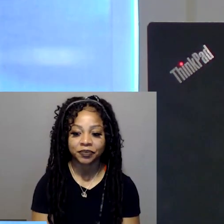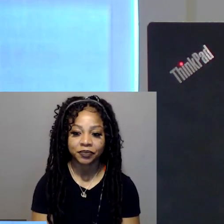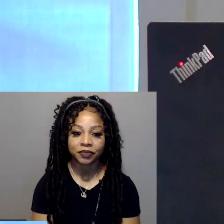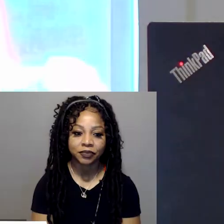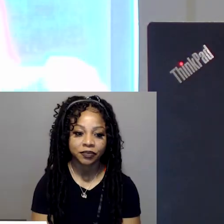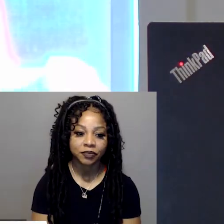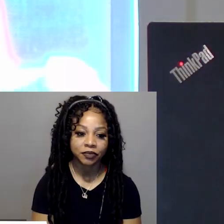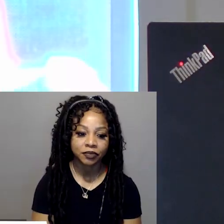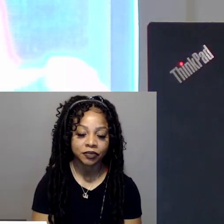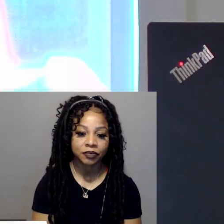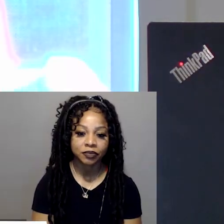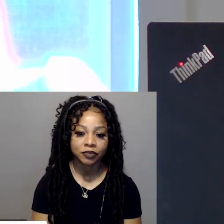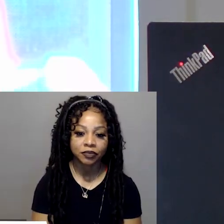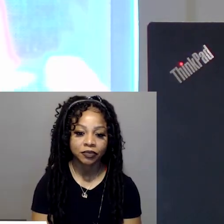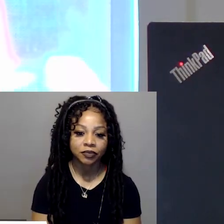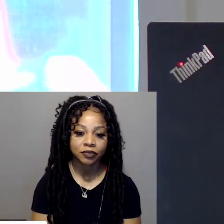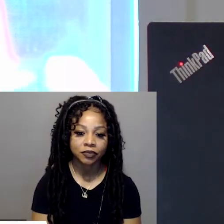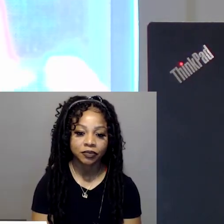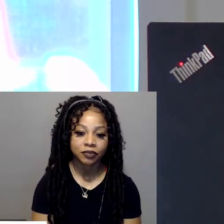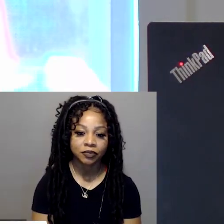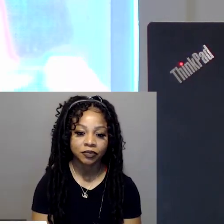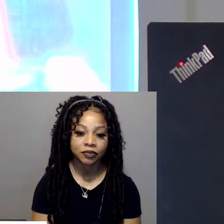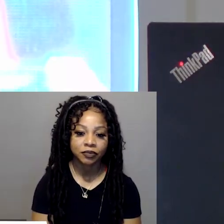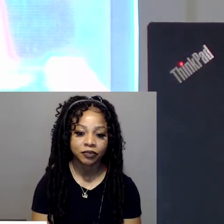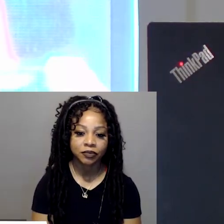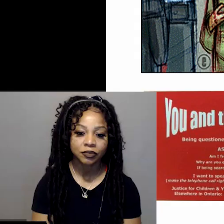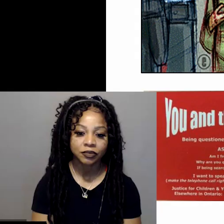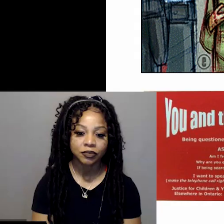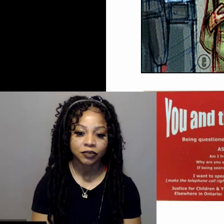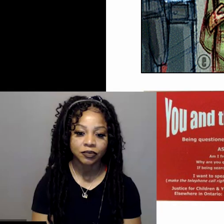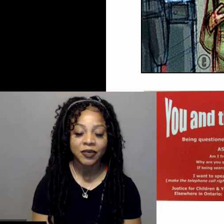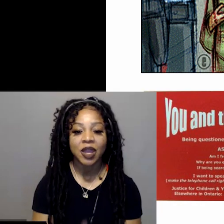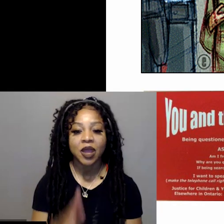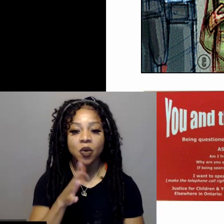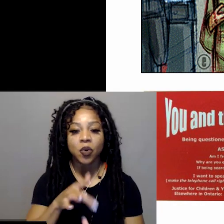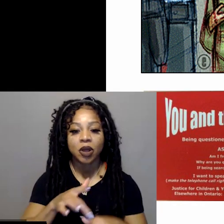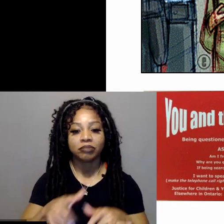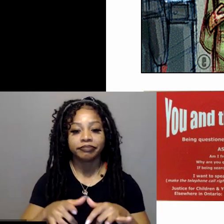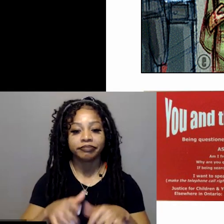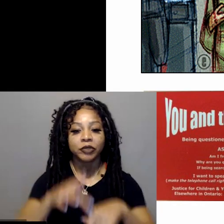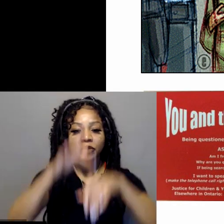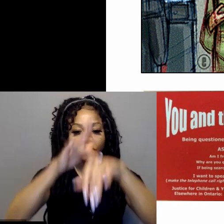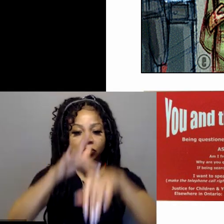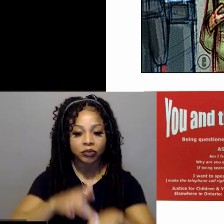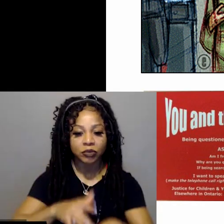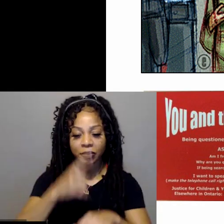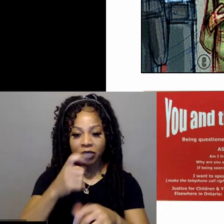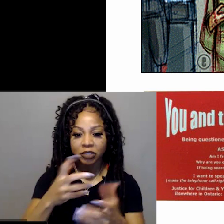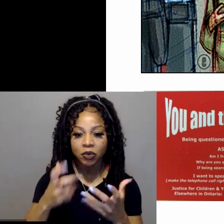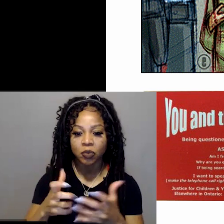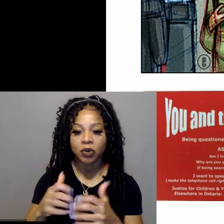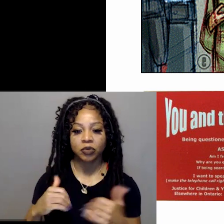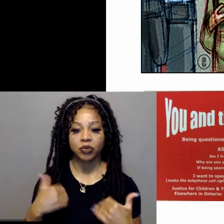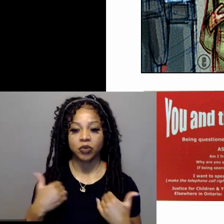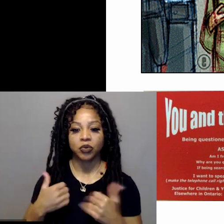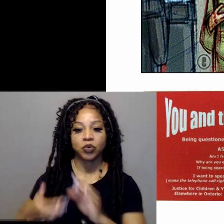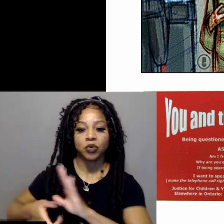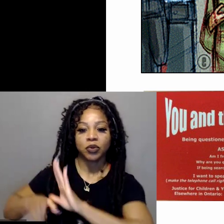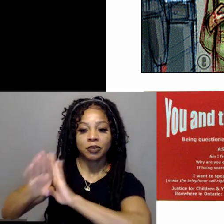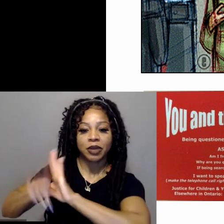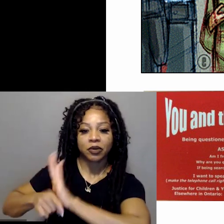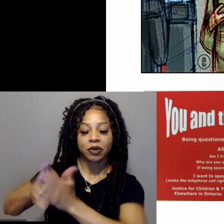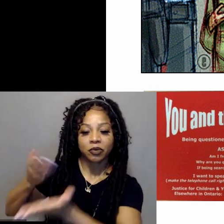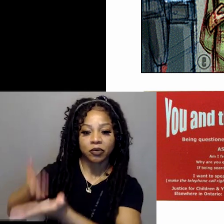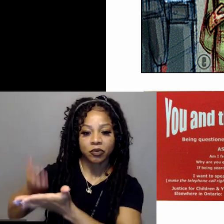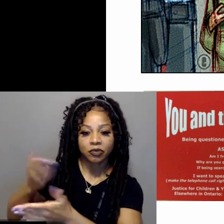Okay. I want to cover as well. So I'm going to do this super quick because I do want to get to youth records because I think they're really important for the